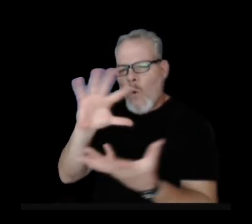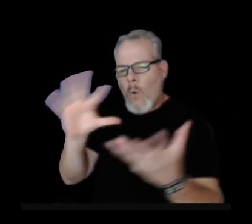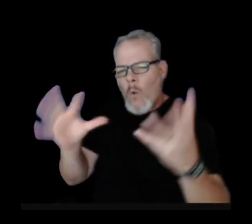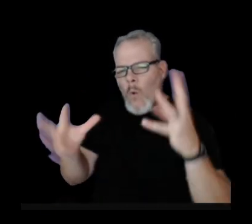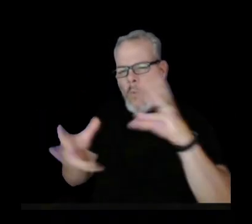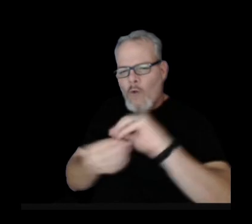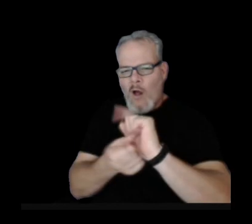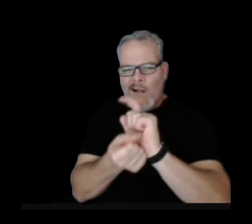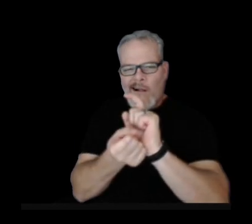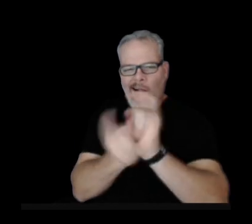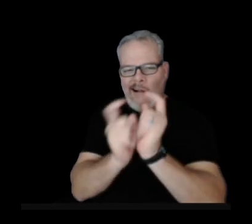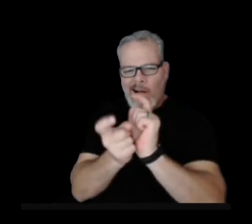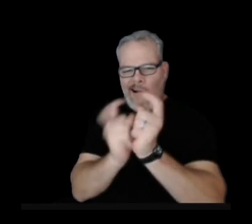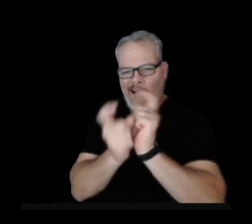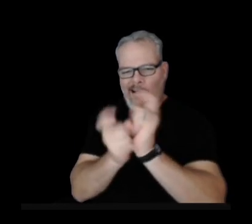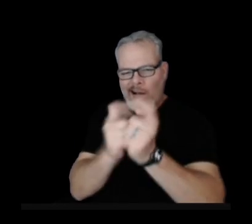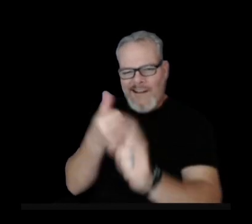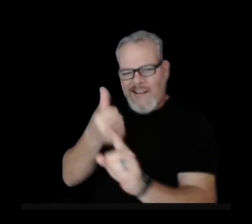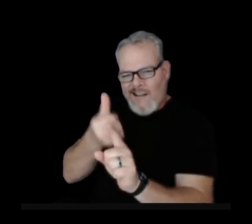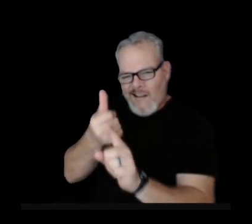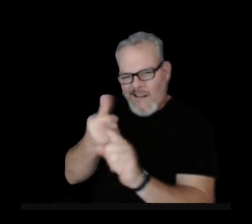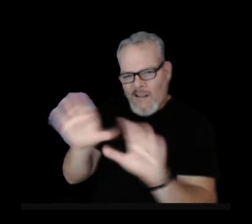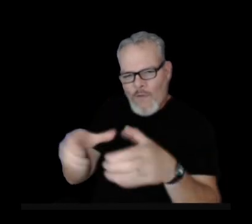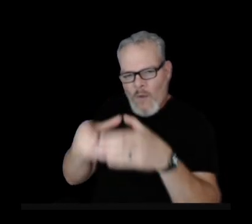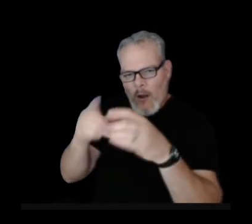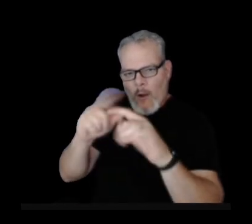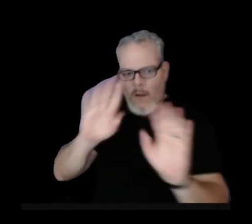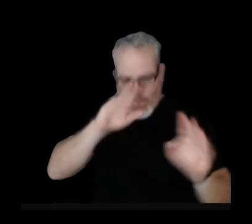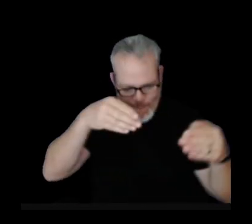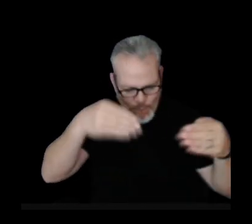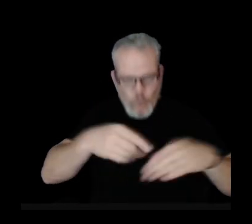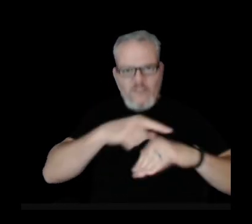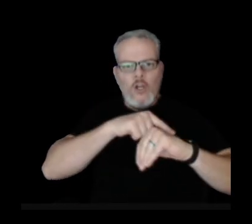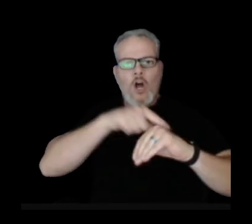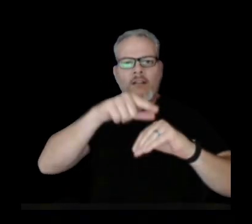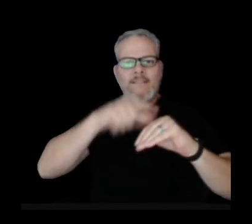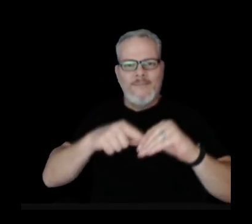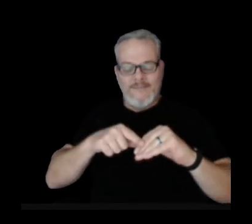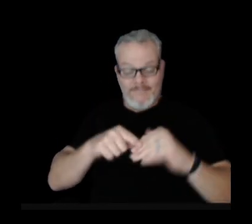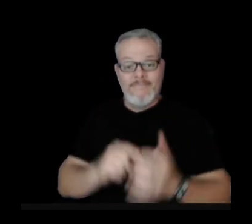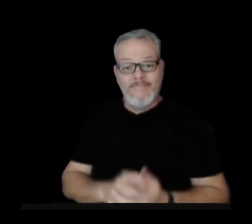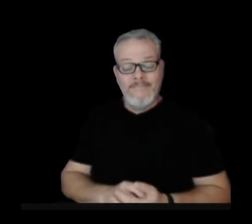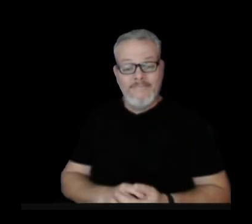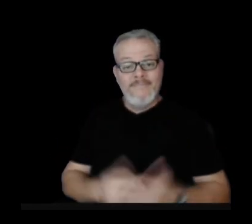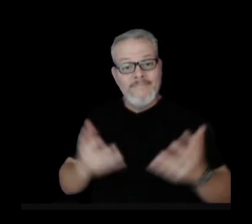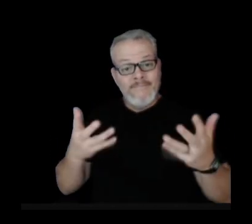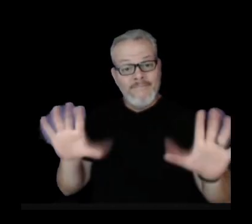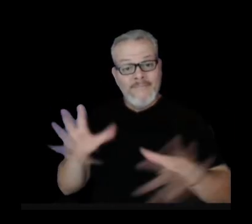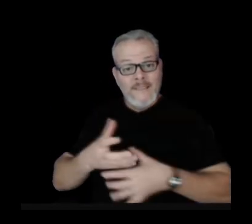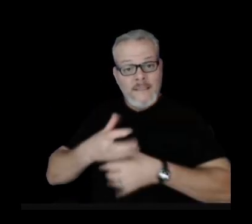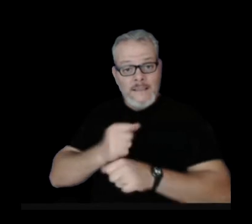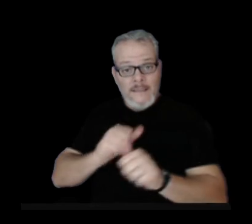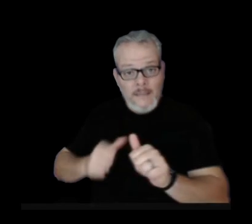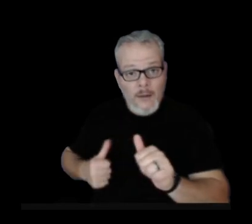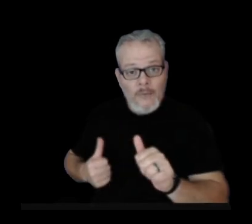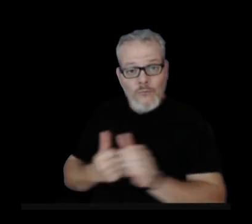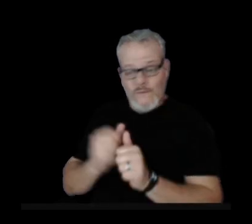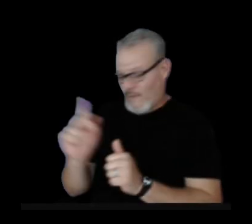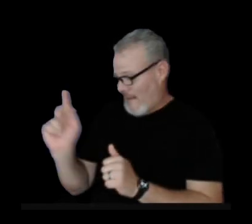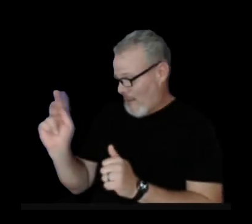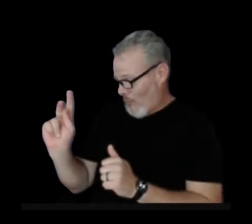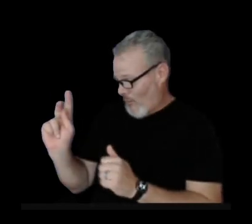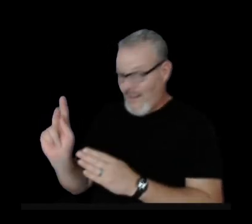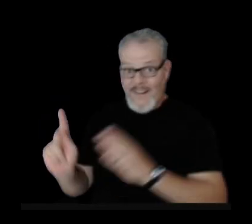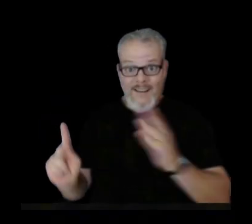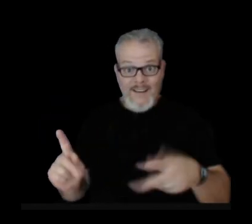volcano, and still our focus should be on the summit. That's the summary for Kīlauea. Mauna Loa is still quite quiet following